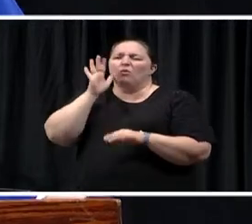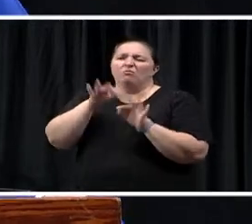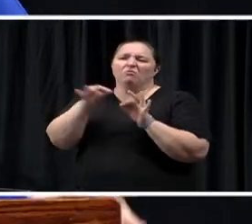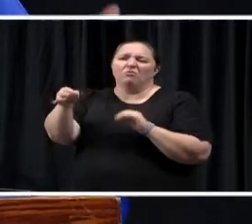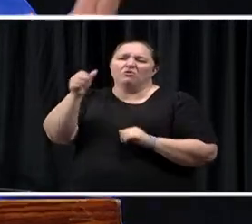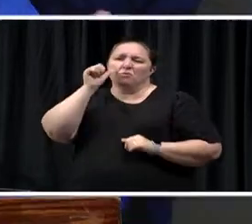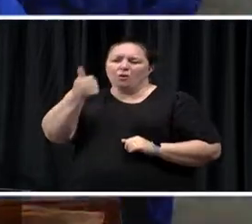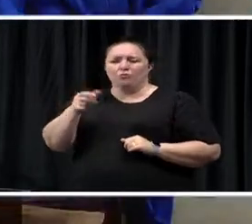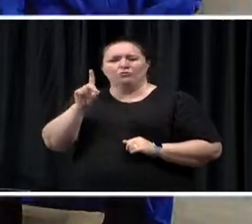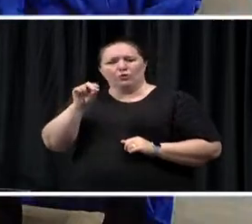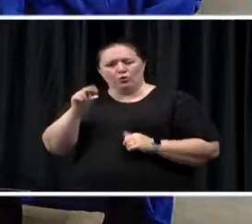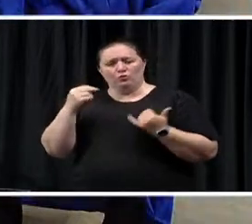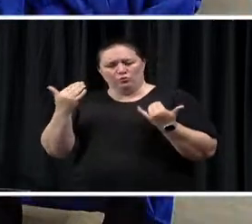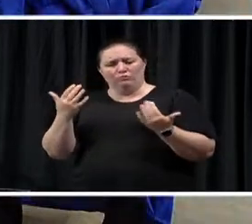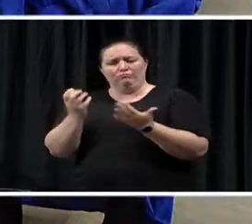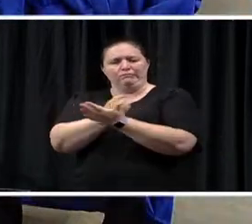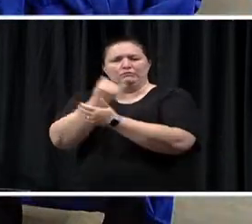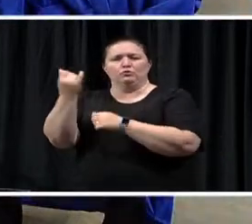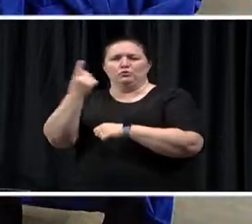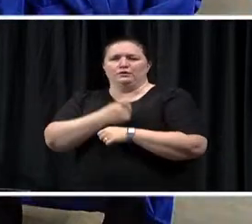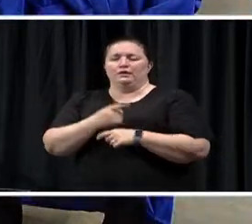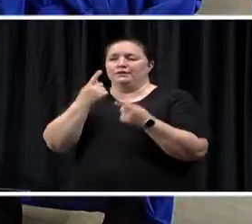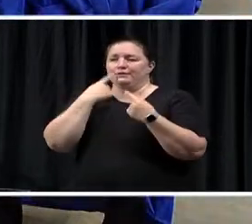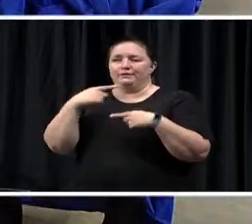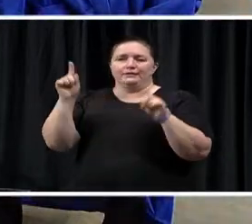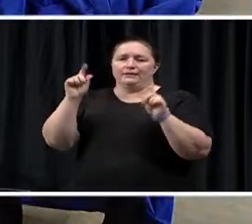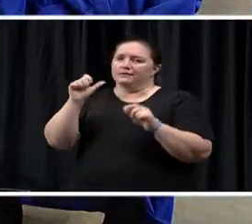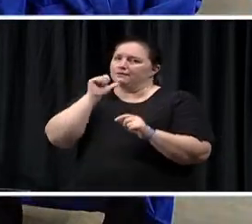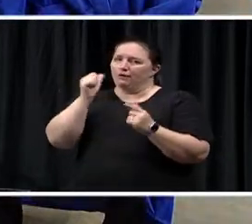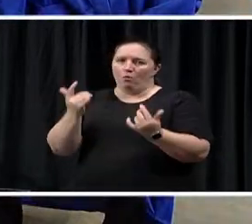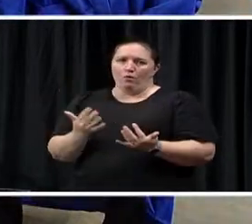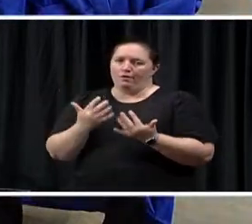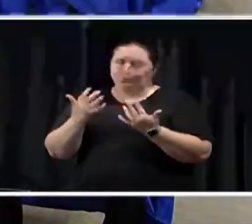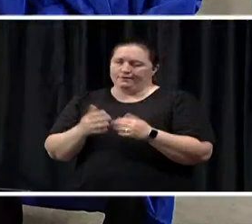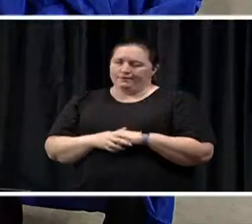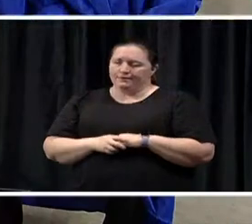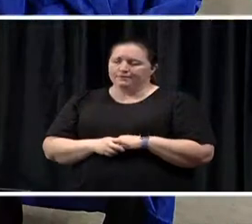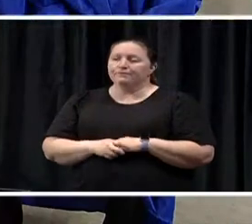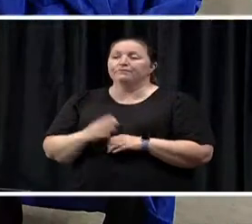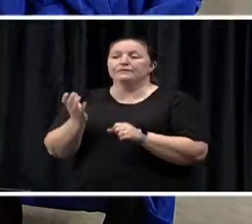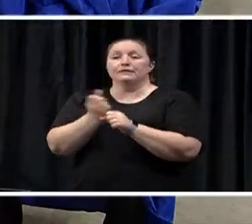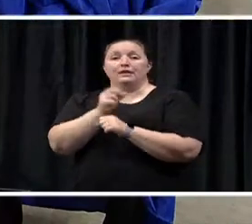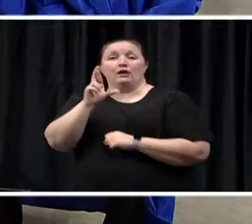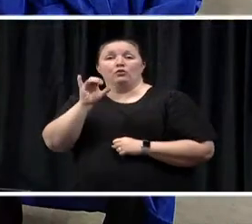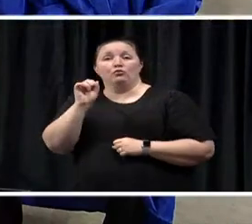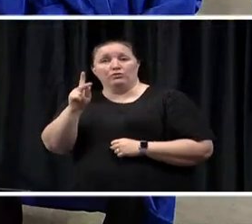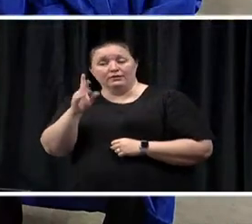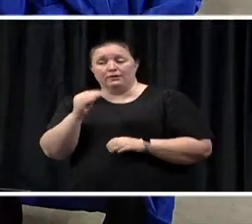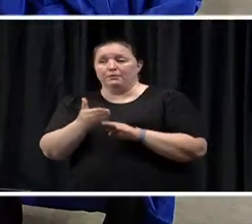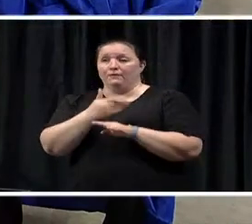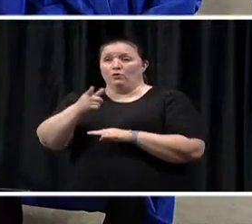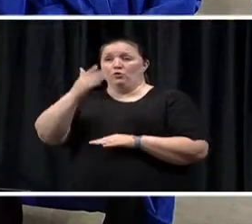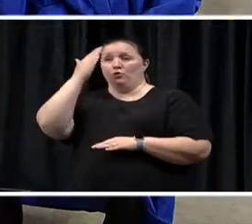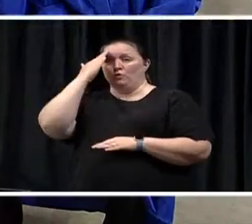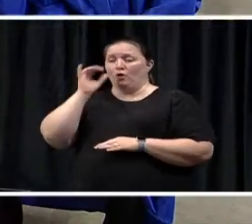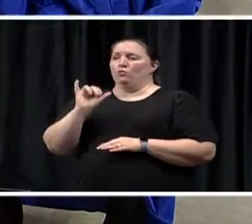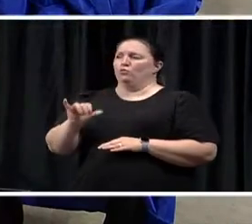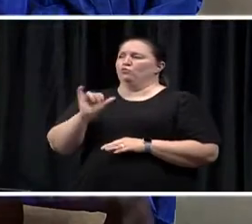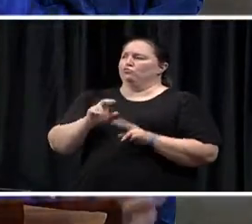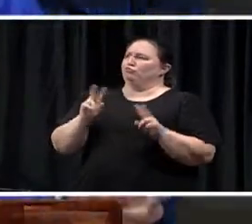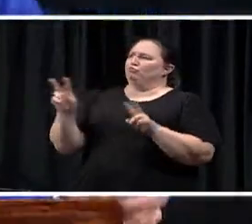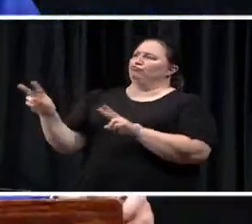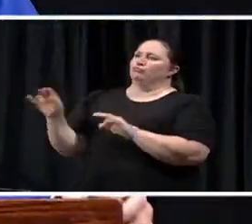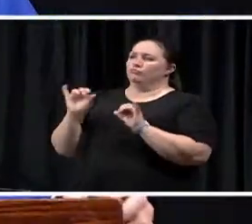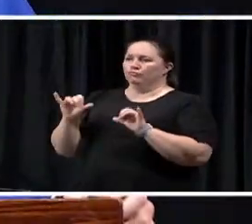today. Success does not come to those who wait. Take risks, and before you know it, you'll look around, and life